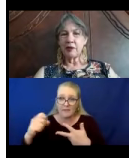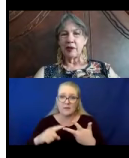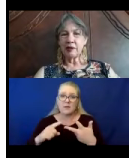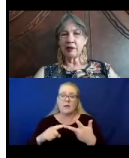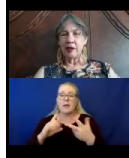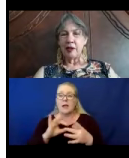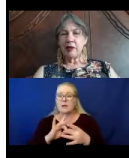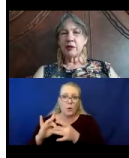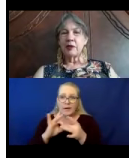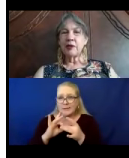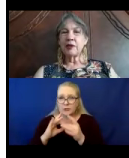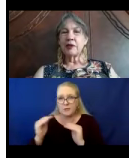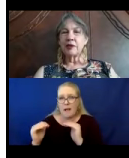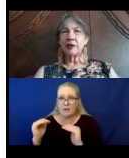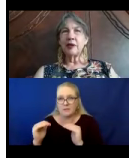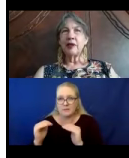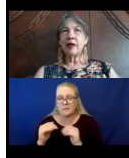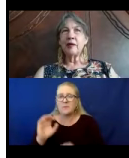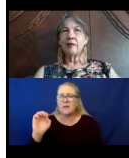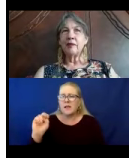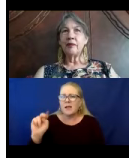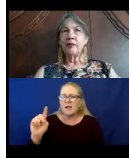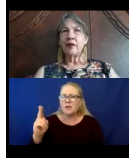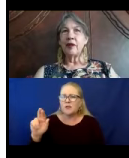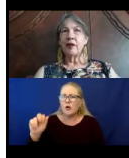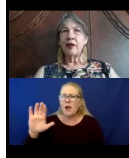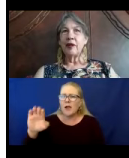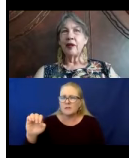and coordination. So endurance